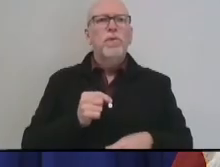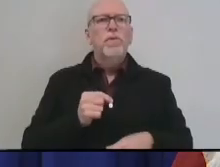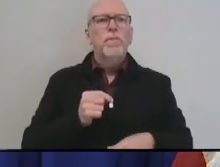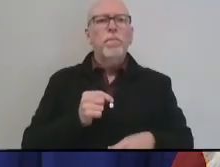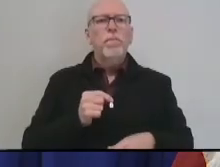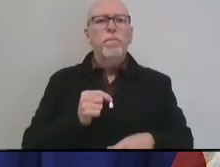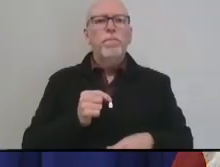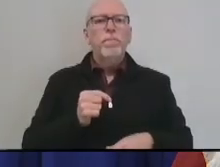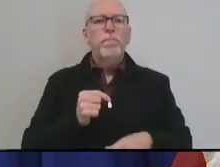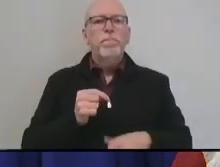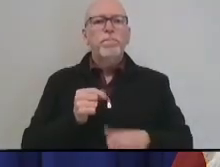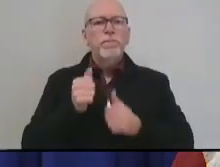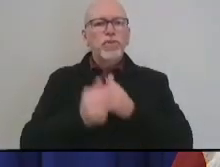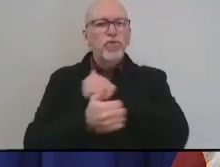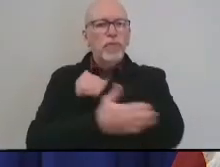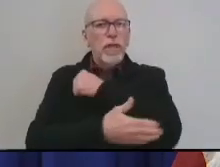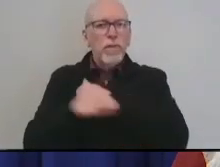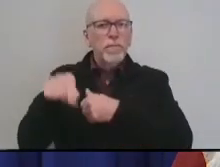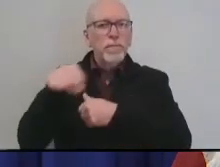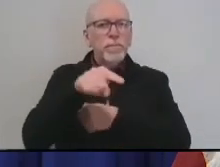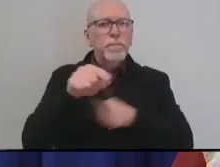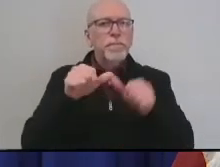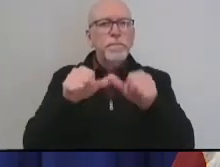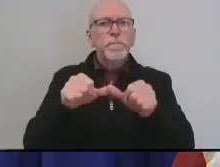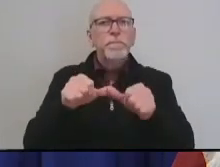counties can continue to